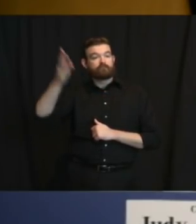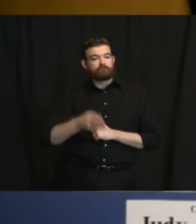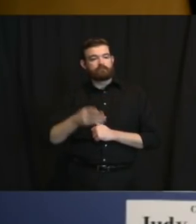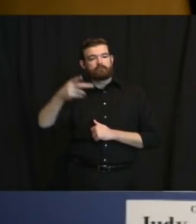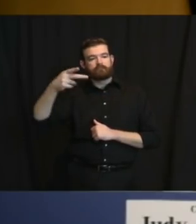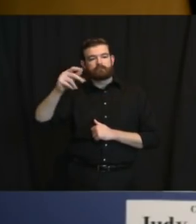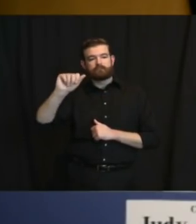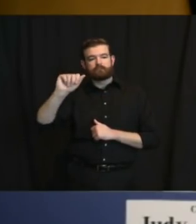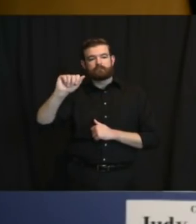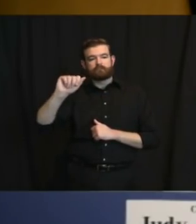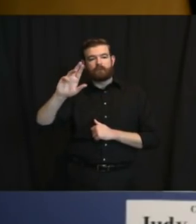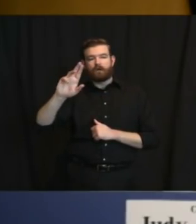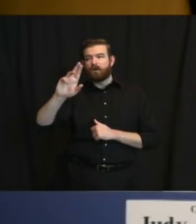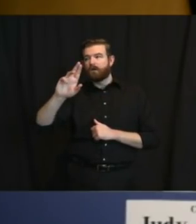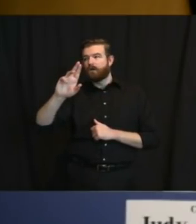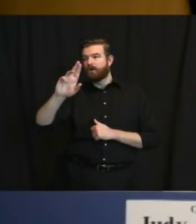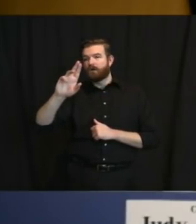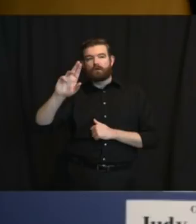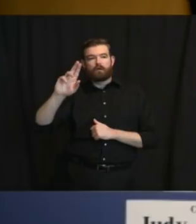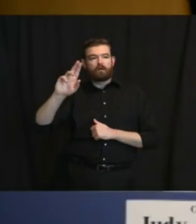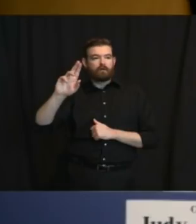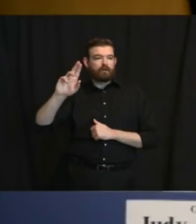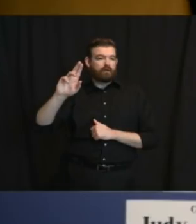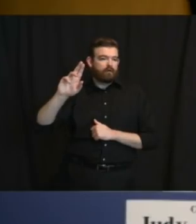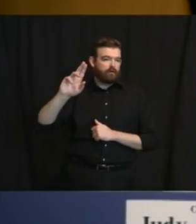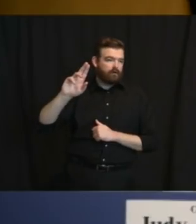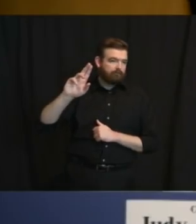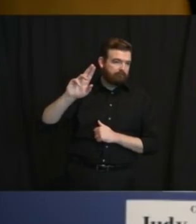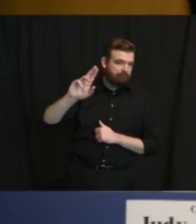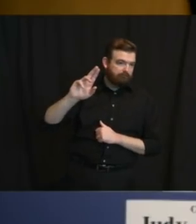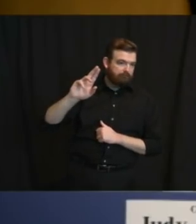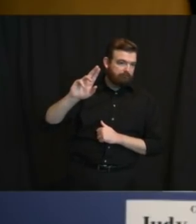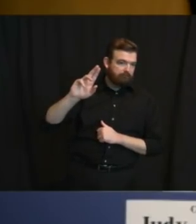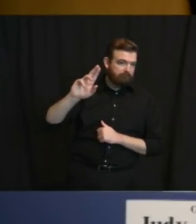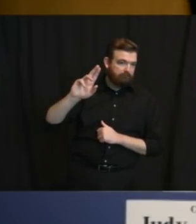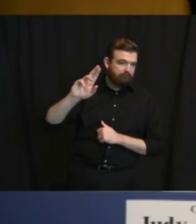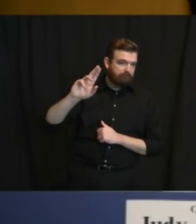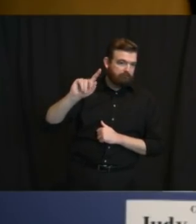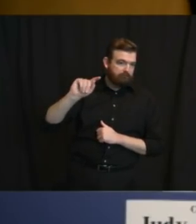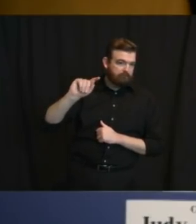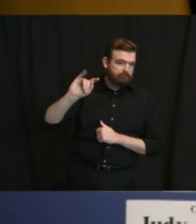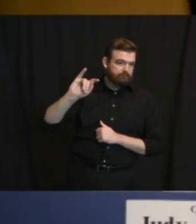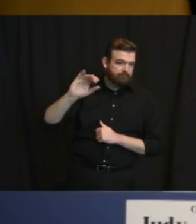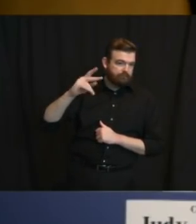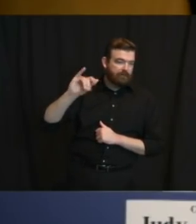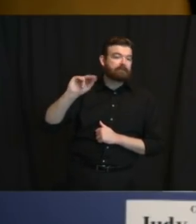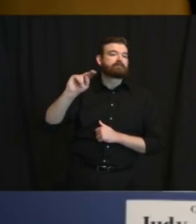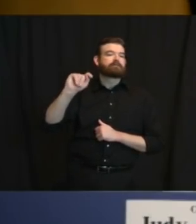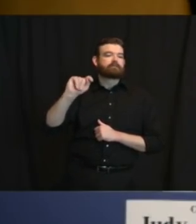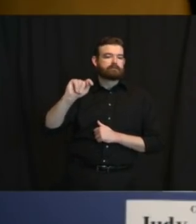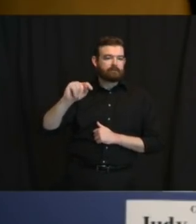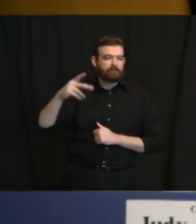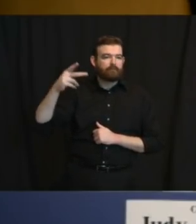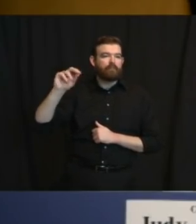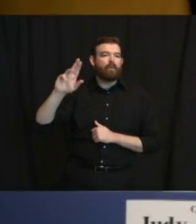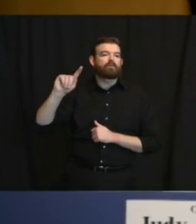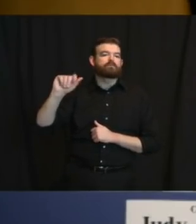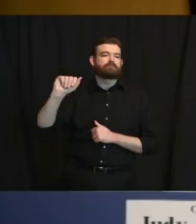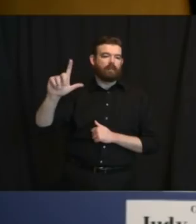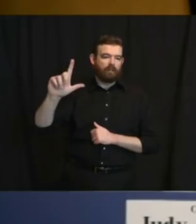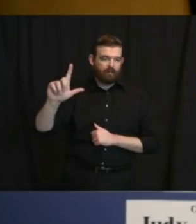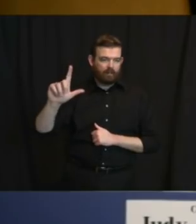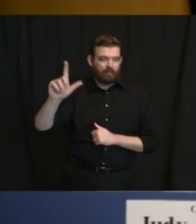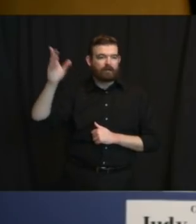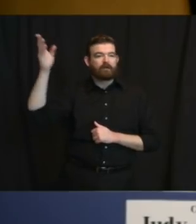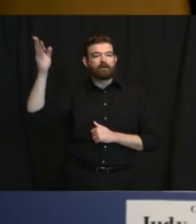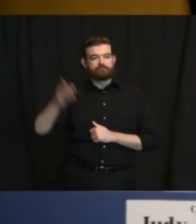wic.nj.gov/participant-portal/. There is no need to be physically present at a WIC agency.